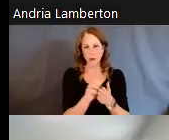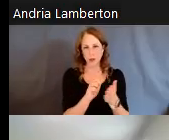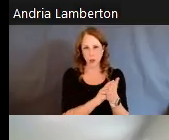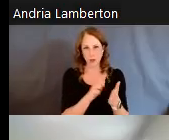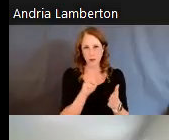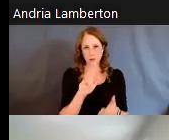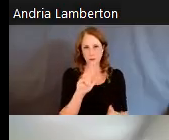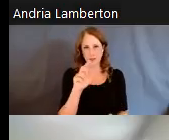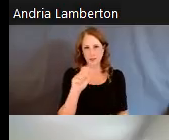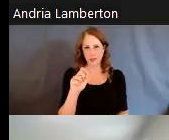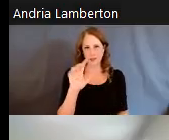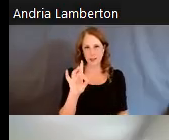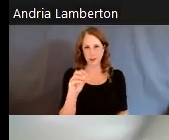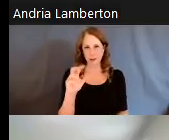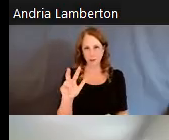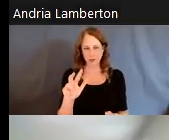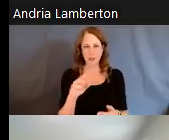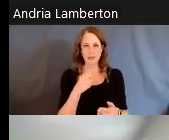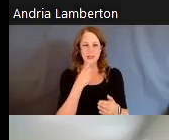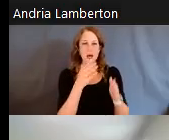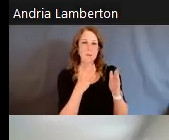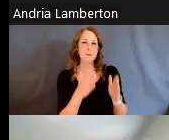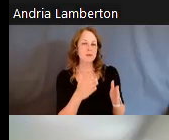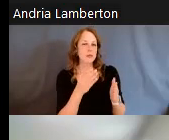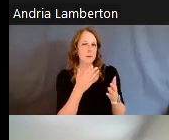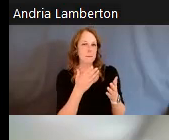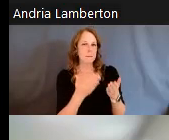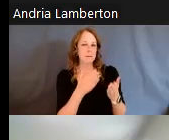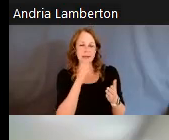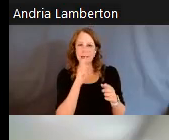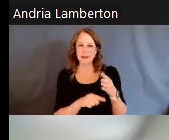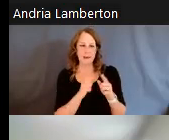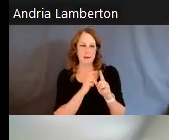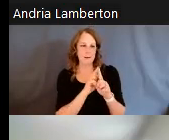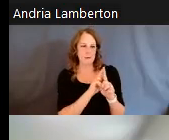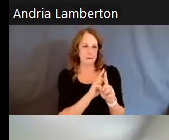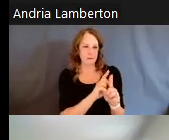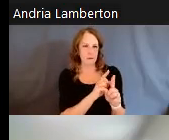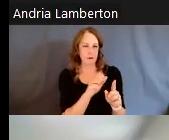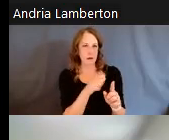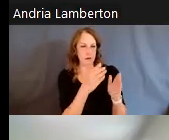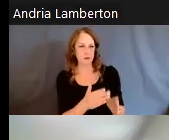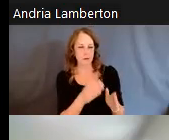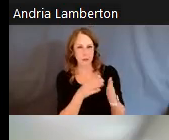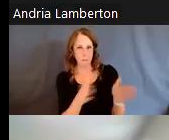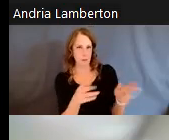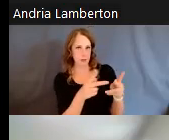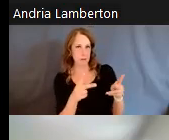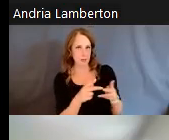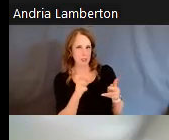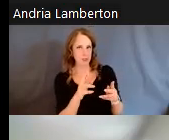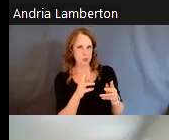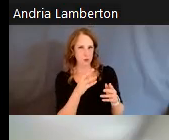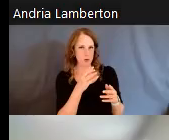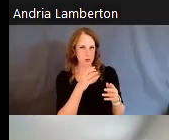3-803 says a person may not follow another in or about a public place or maliciously engage